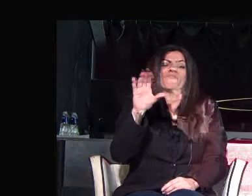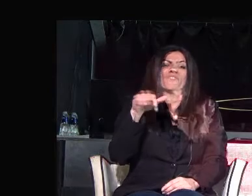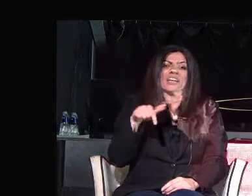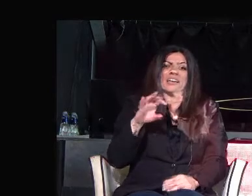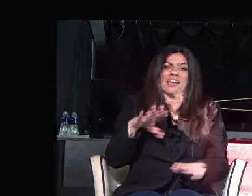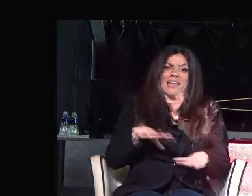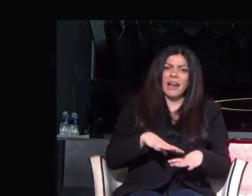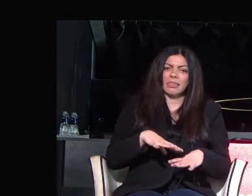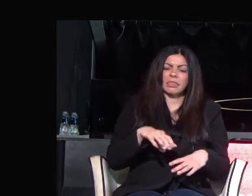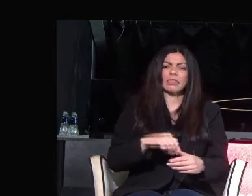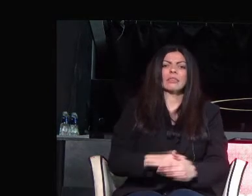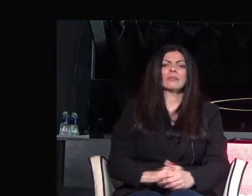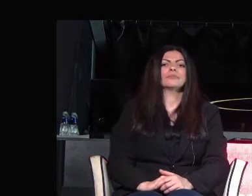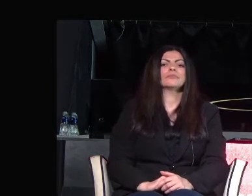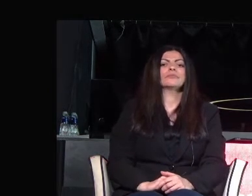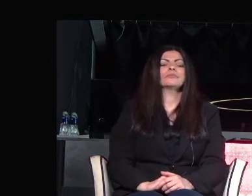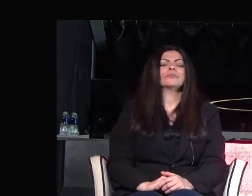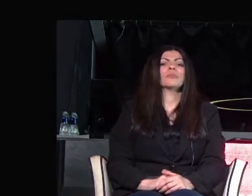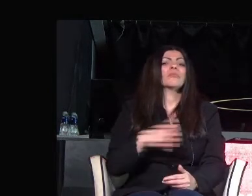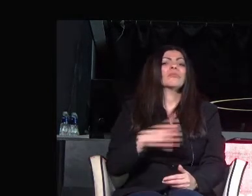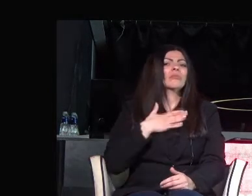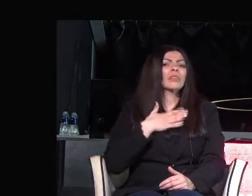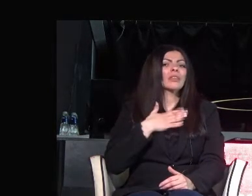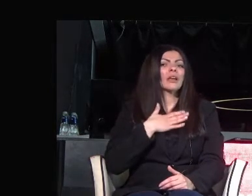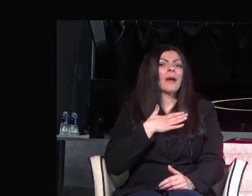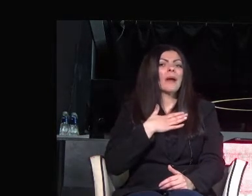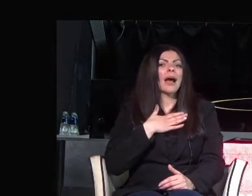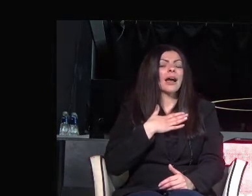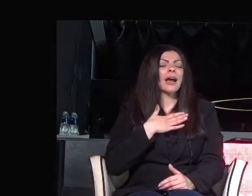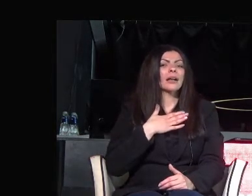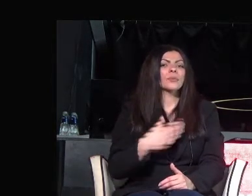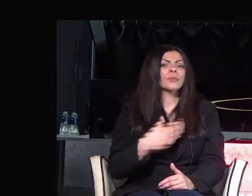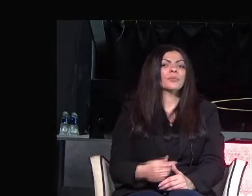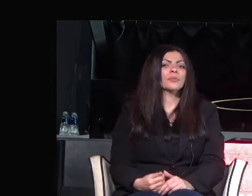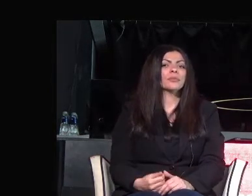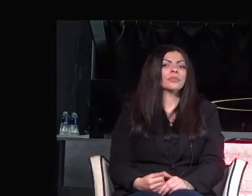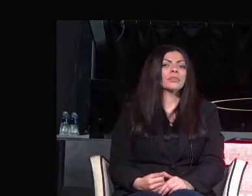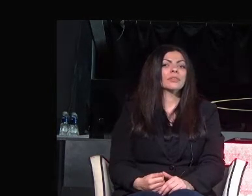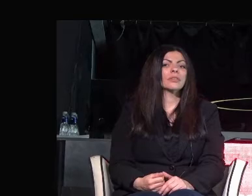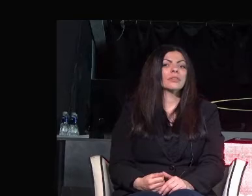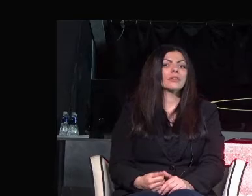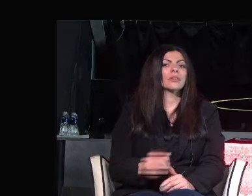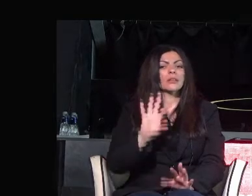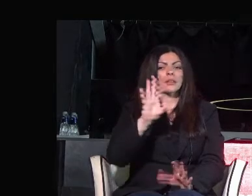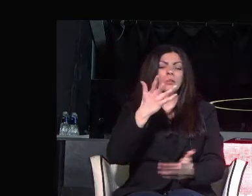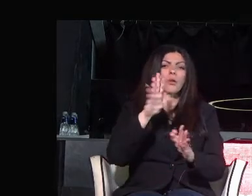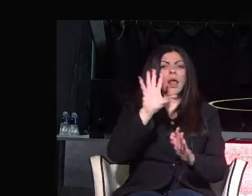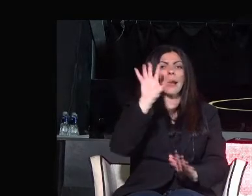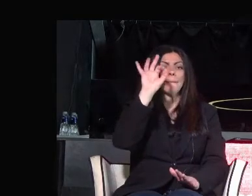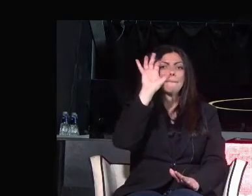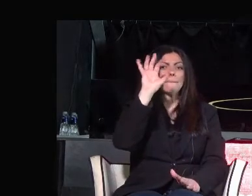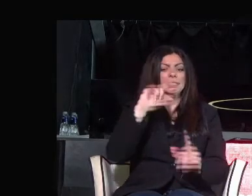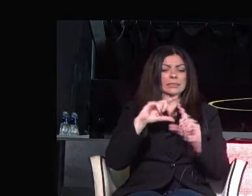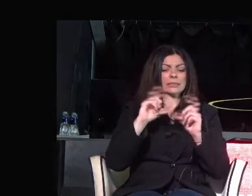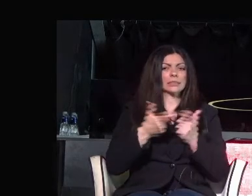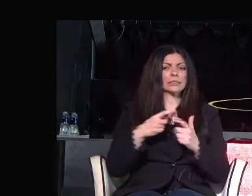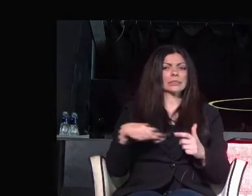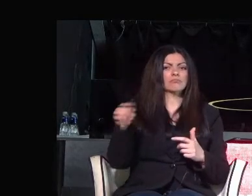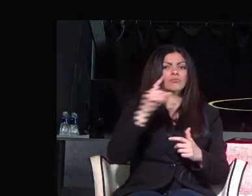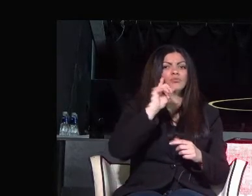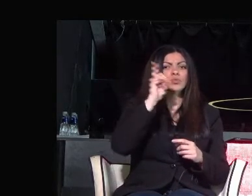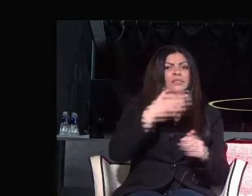around 50 families who were deported to Turkey, and they never came back. So now this village is desolate, and nobody lives there